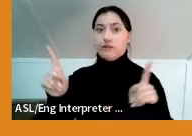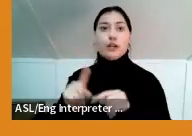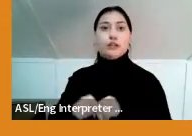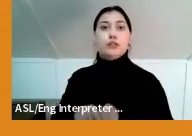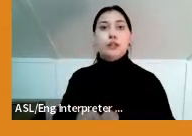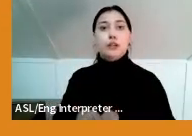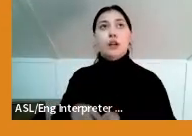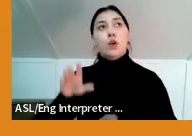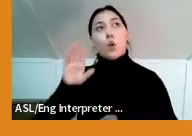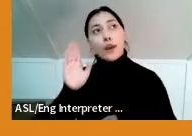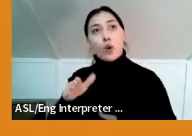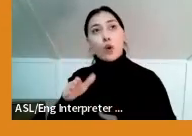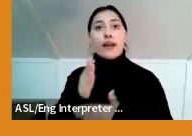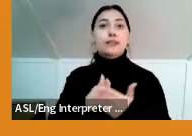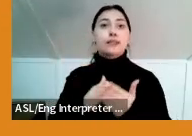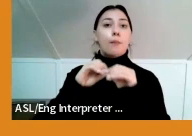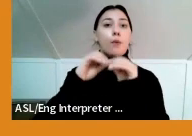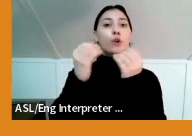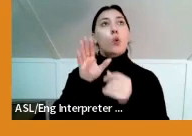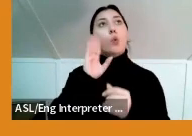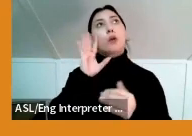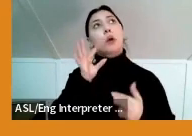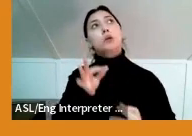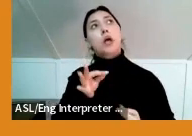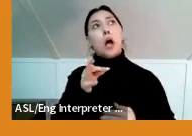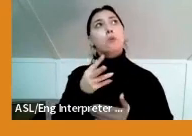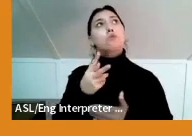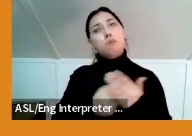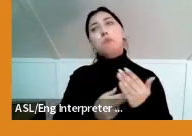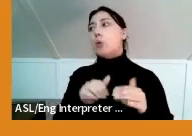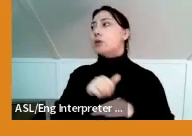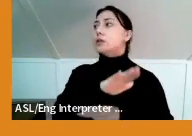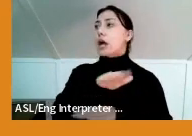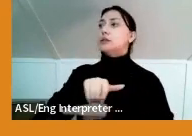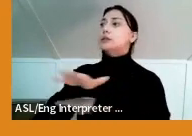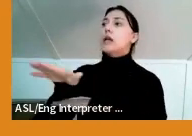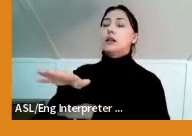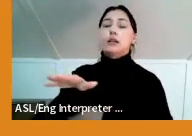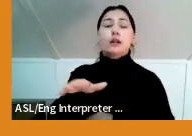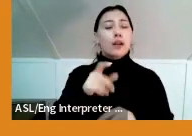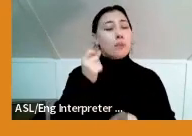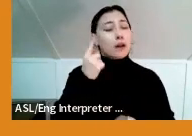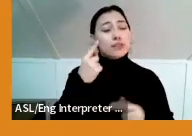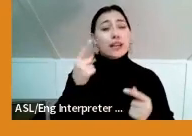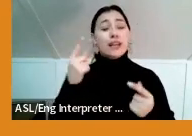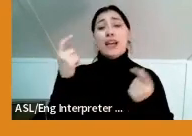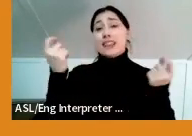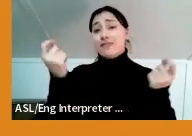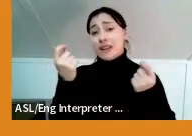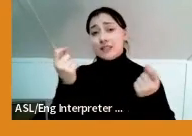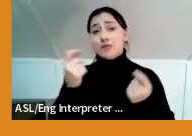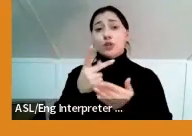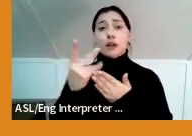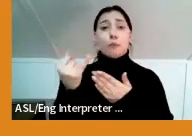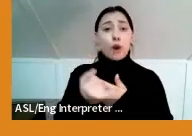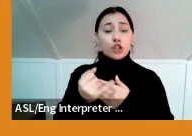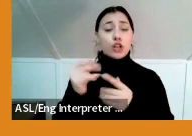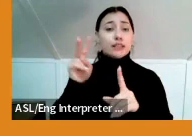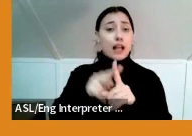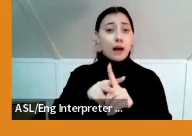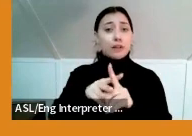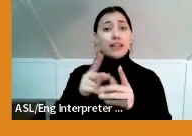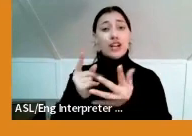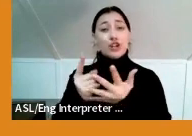that some organizations will decide to apply for both. What's going to happen is the festivals and projects application review